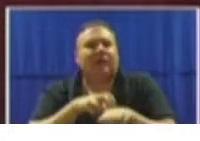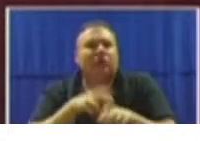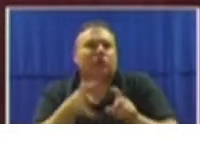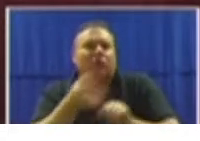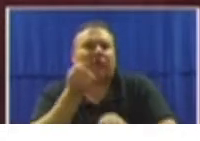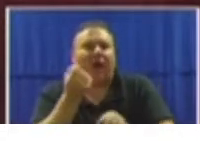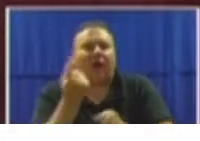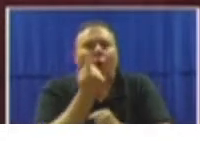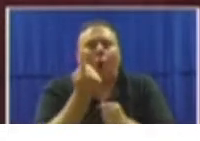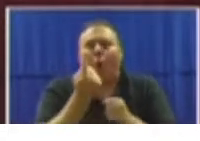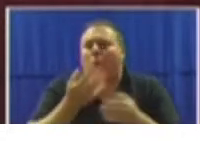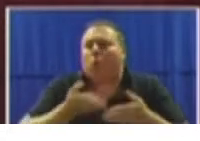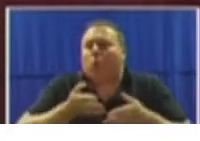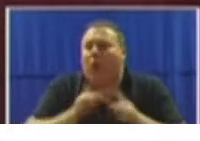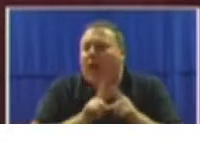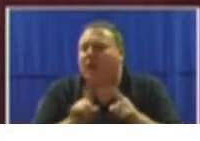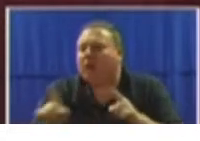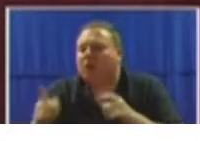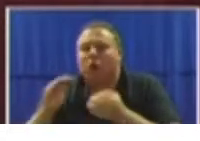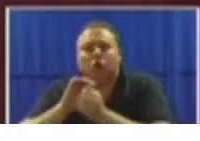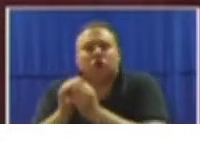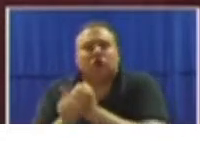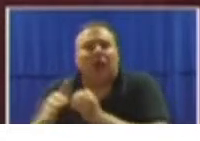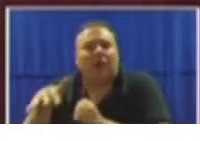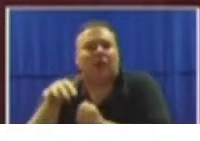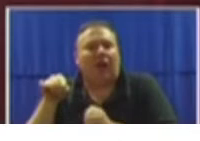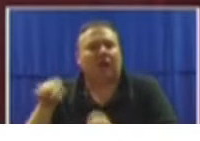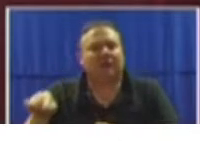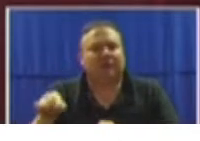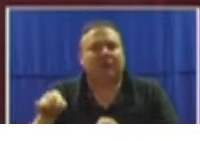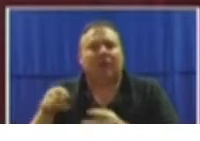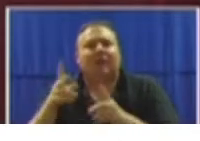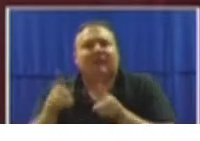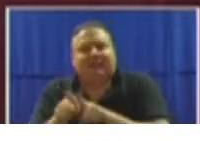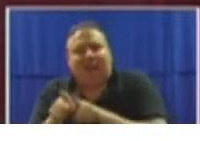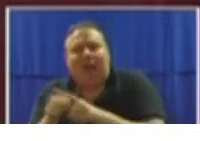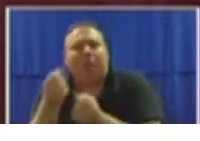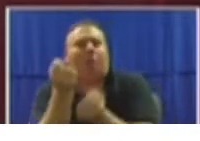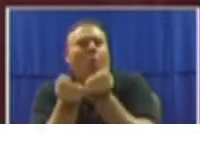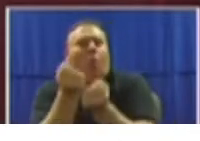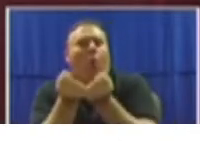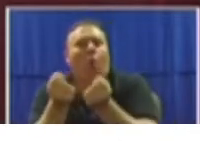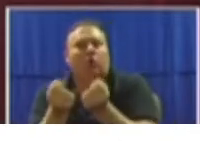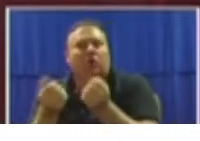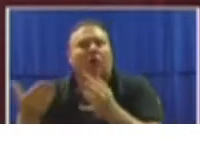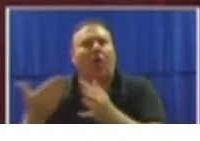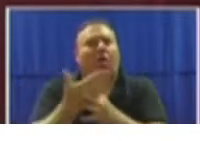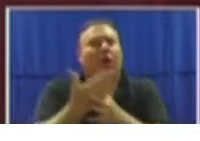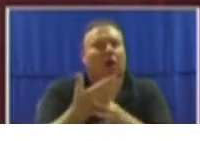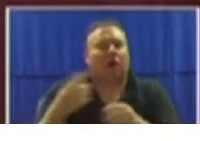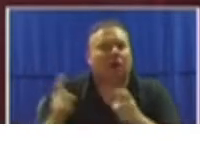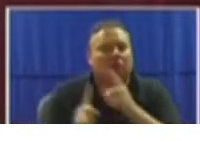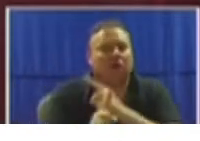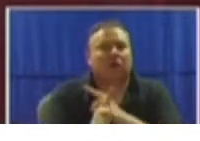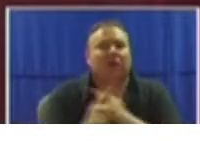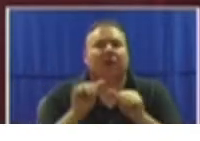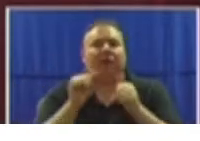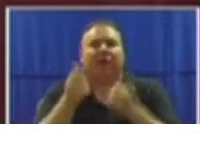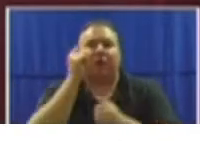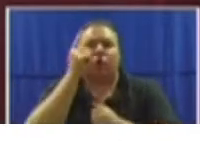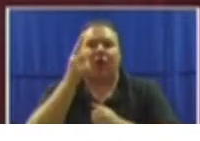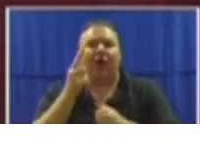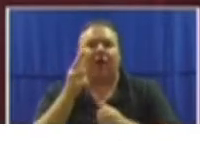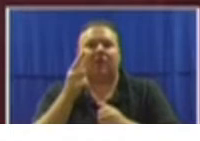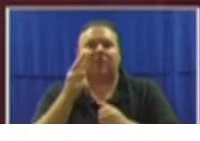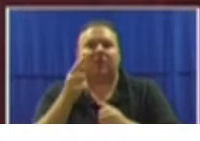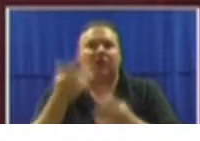the shelter, they must still find their own way to go and get a court interdict until they realize that that monster